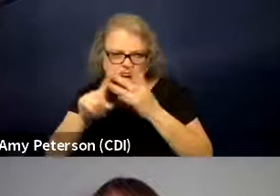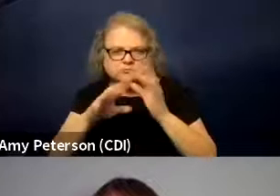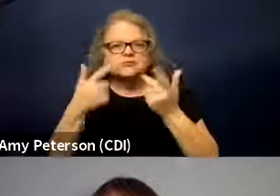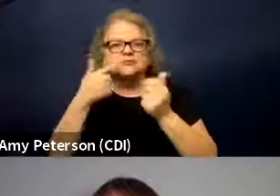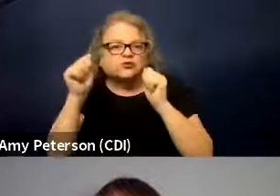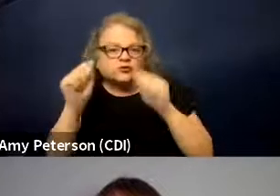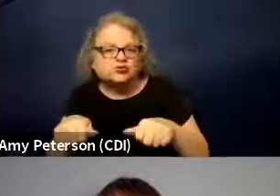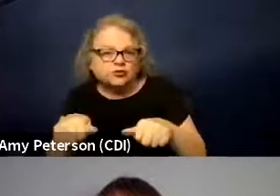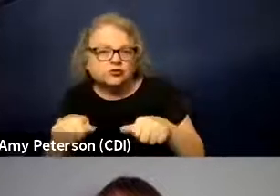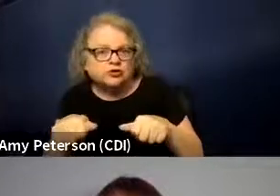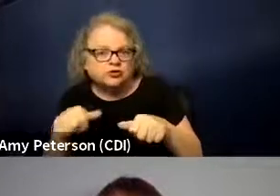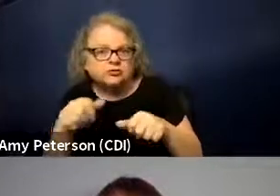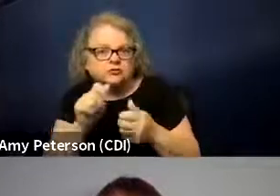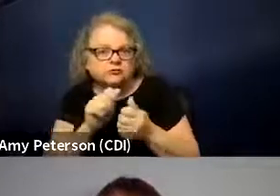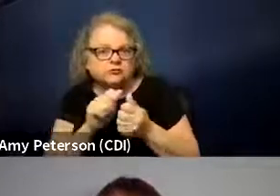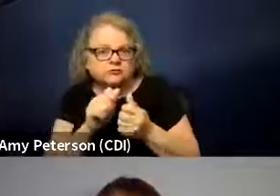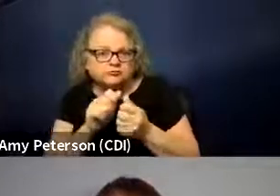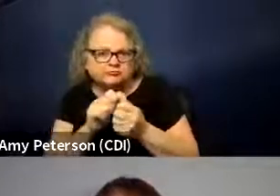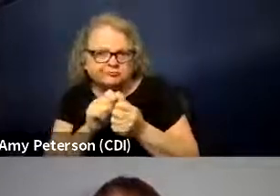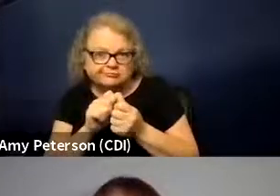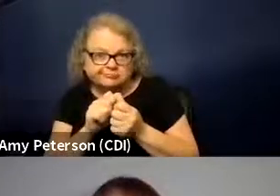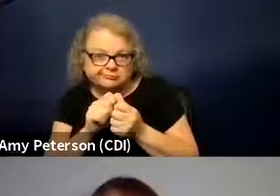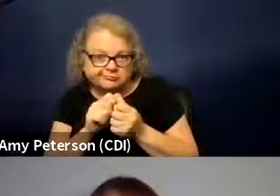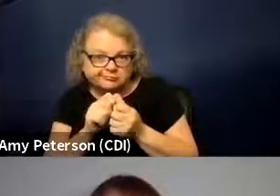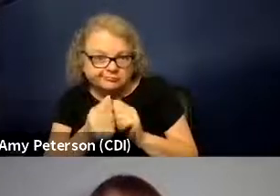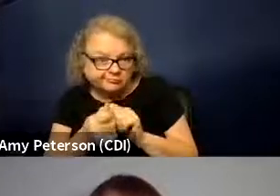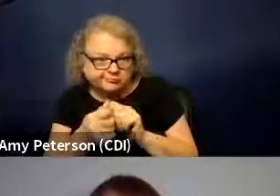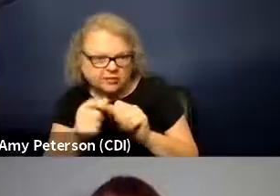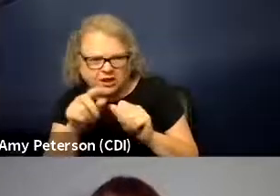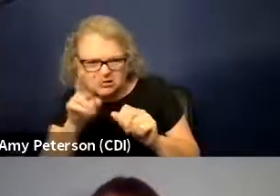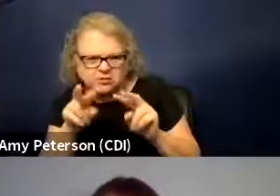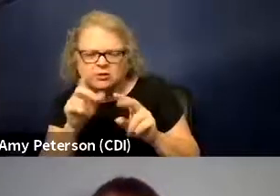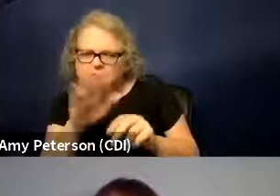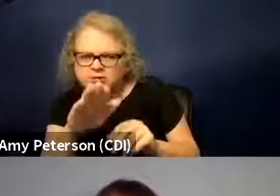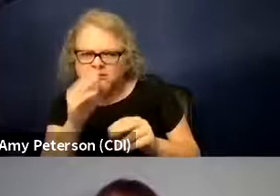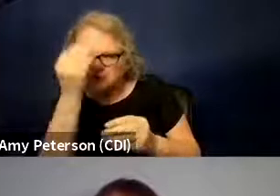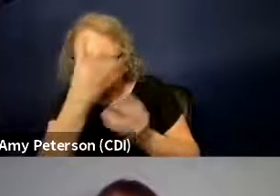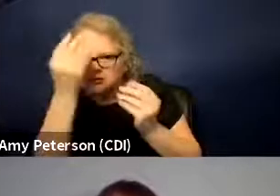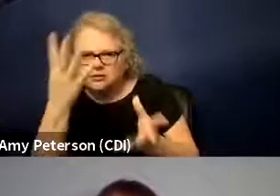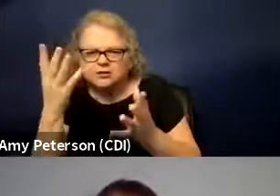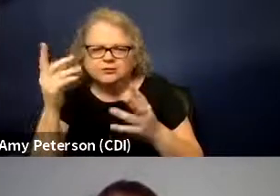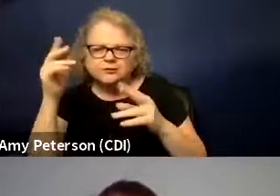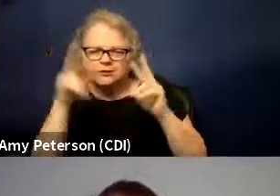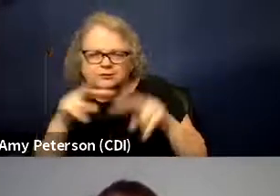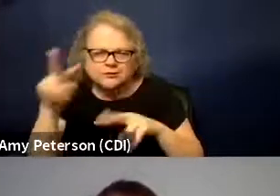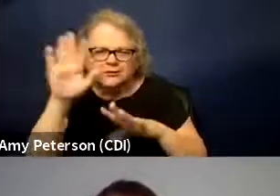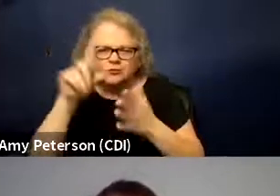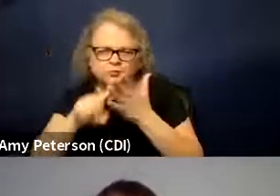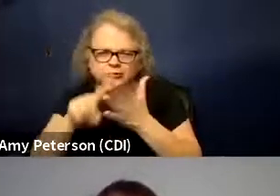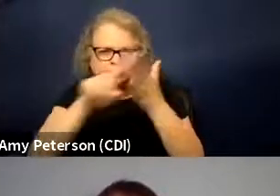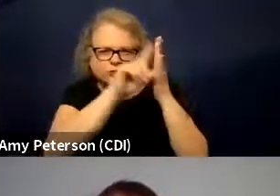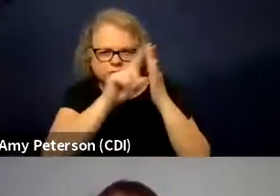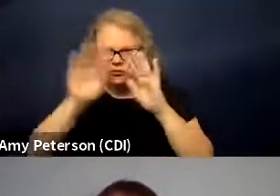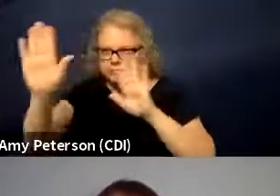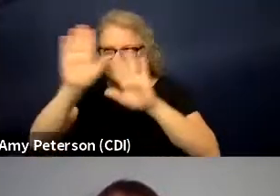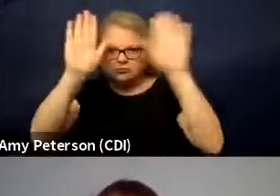since 2003. When SARS-CoV-2 was first described in January